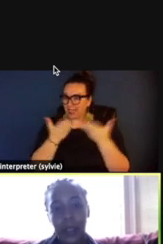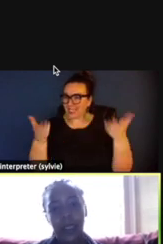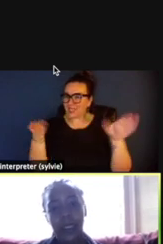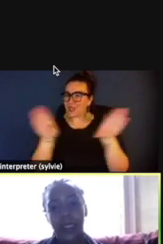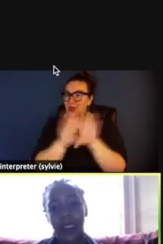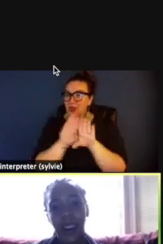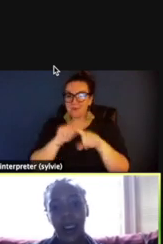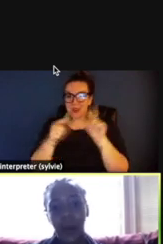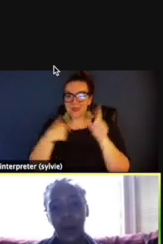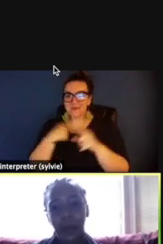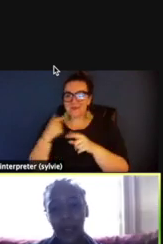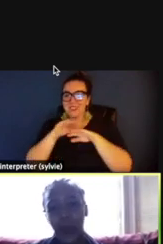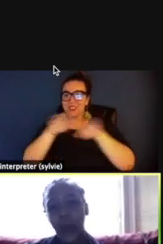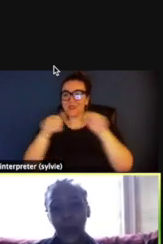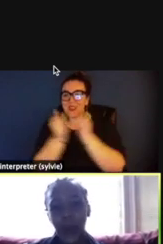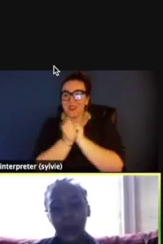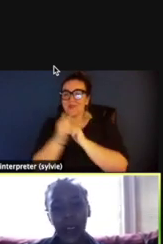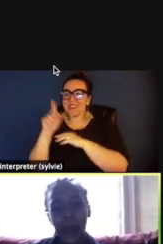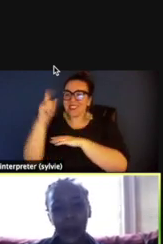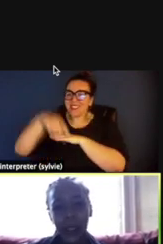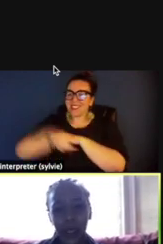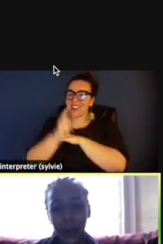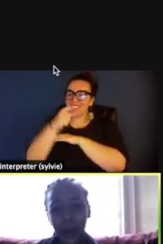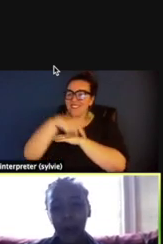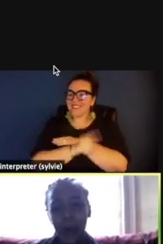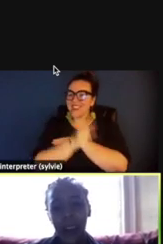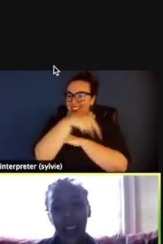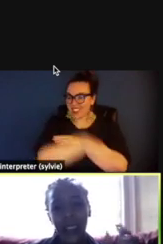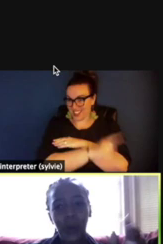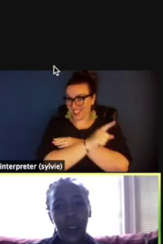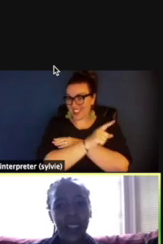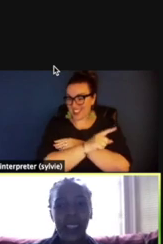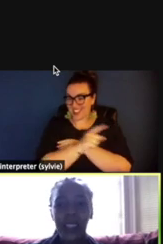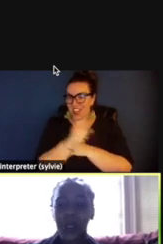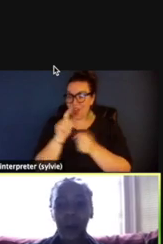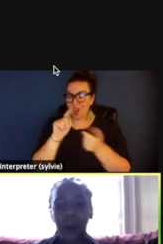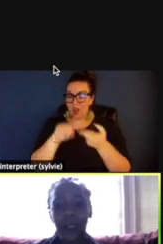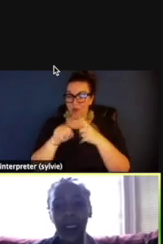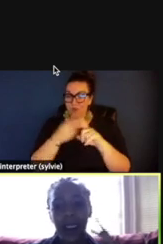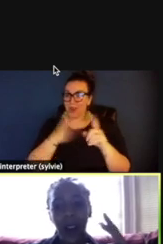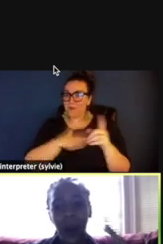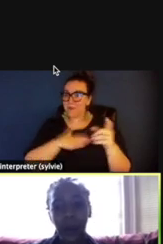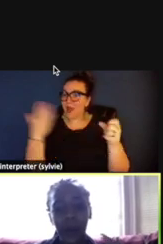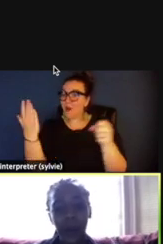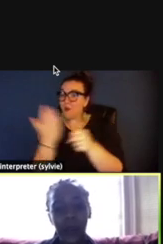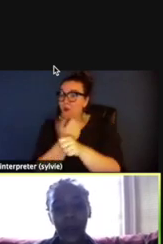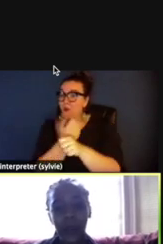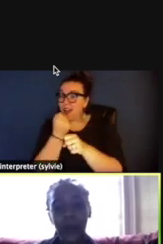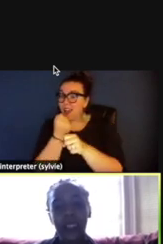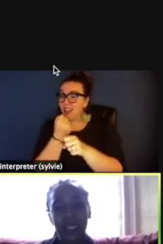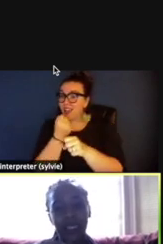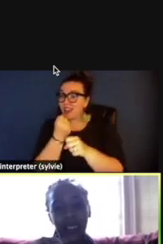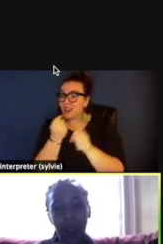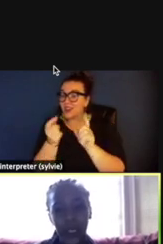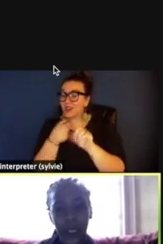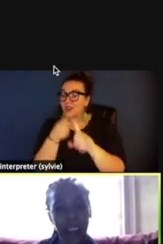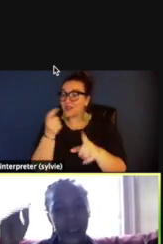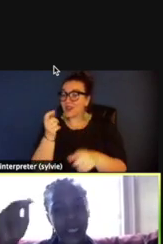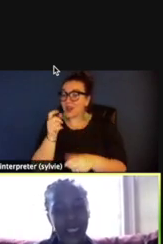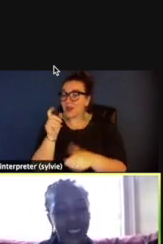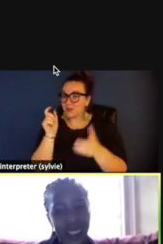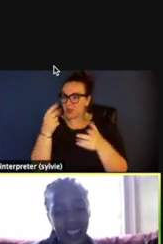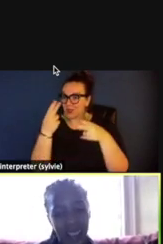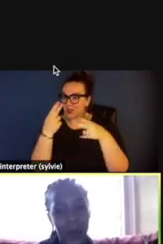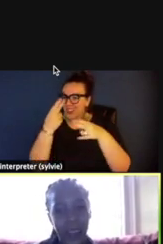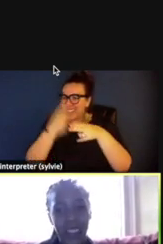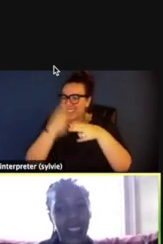a dolphin. Random fact about this trip, a friend of mine actually won this trip off of like one of those, you write your name